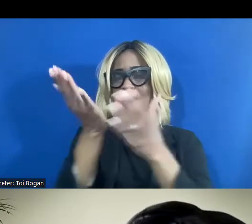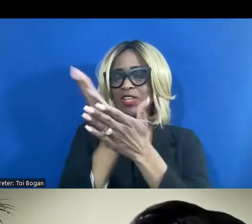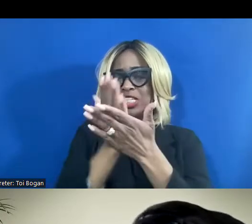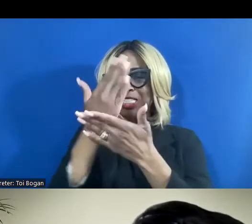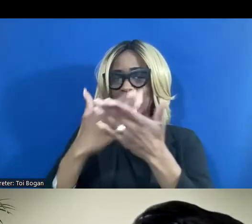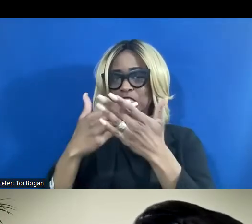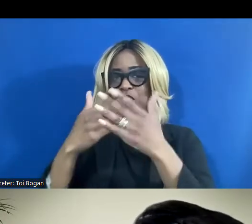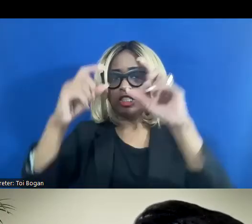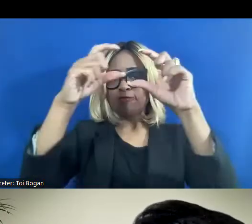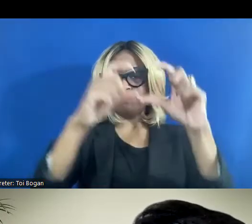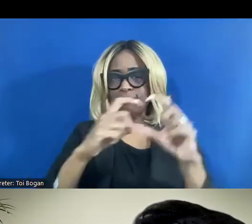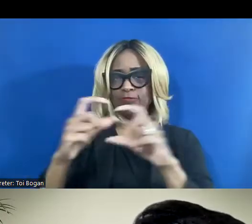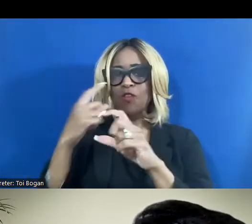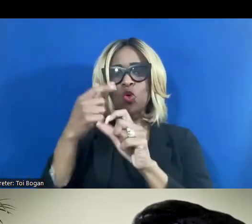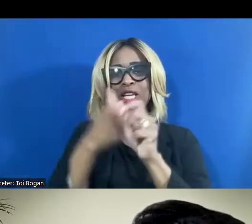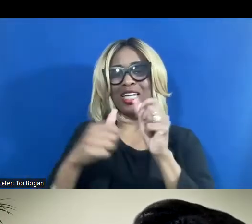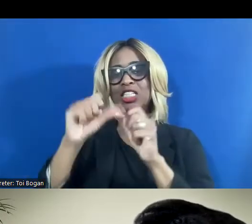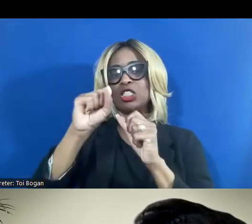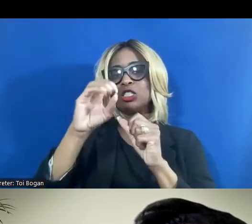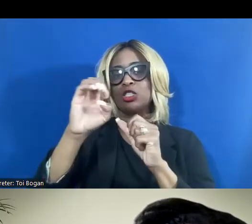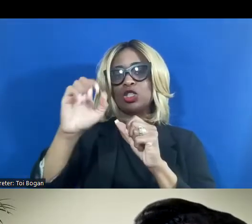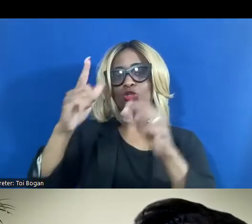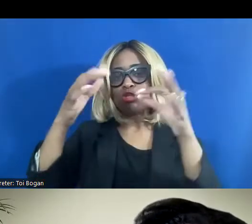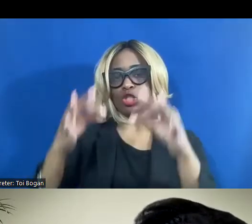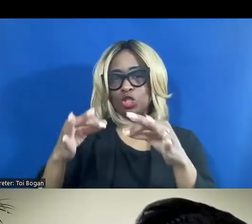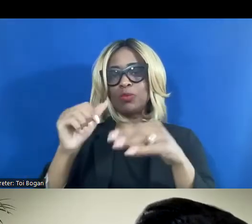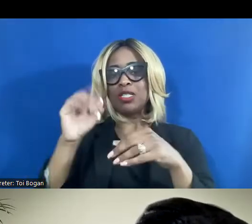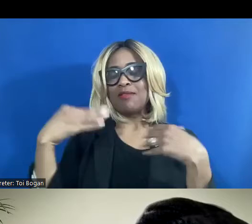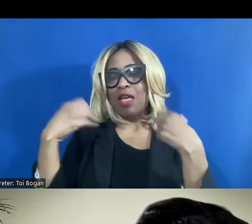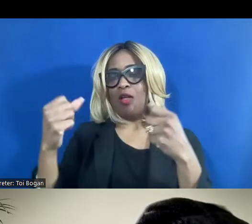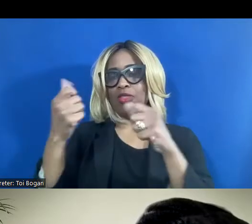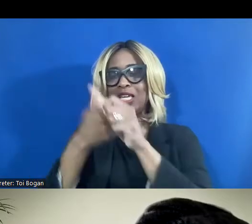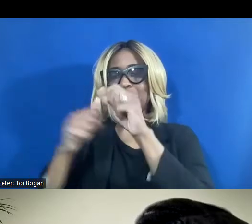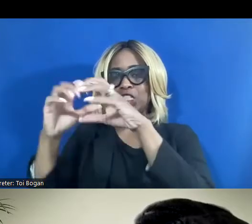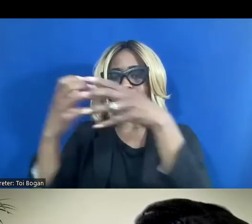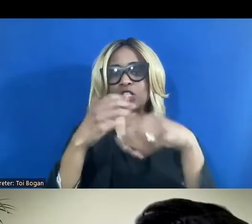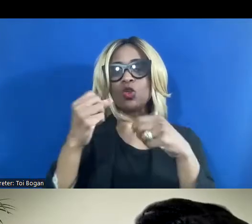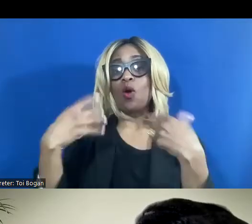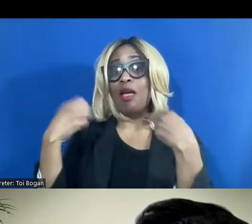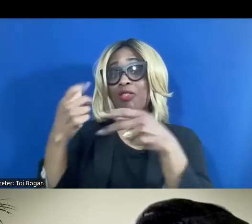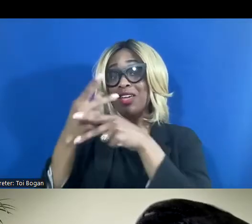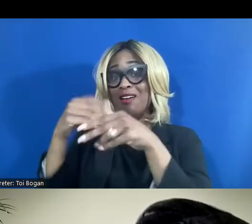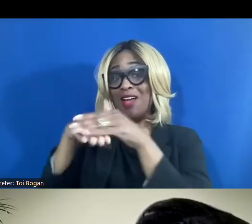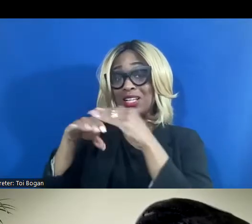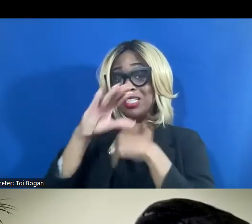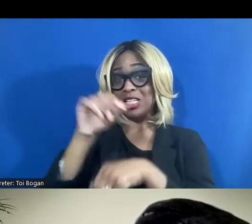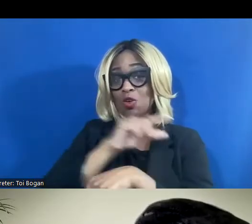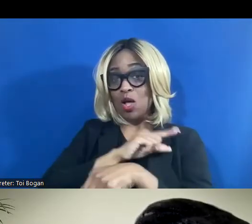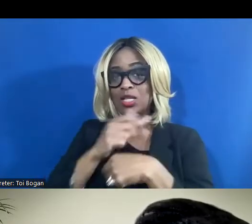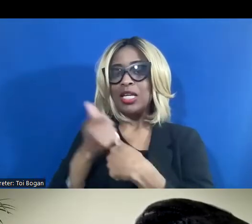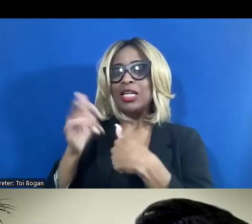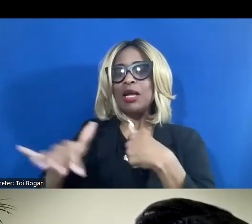each of the social determinants categories. So healthcare access and quality, neighborhood and built